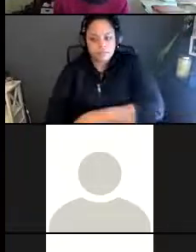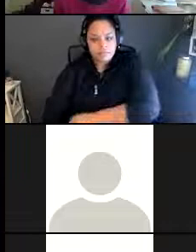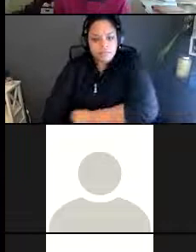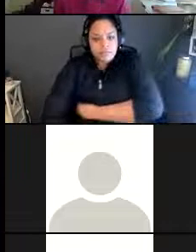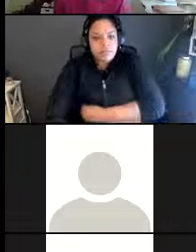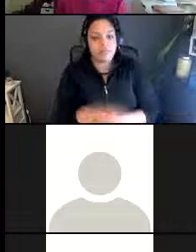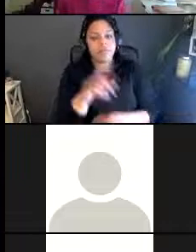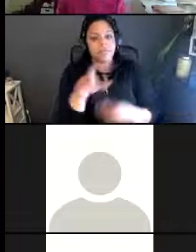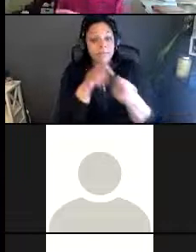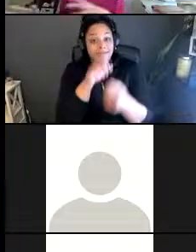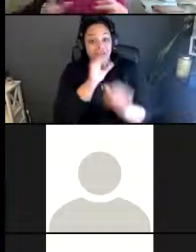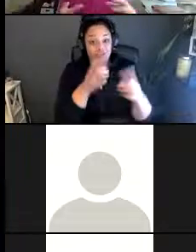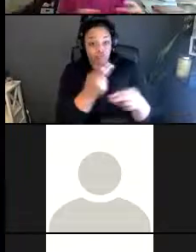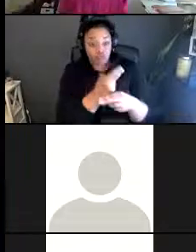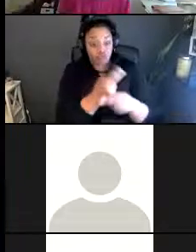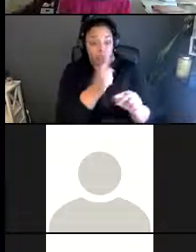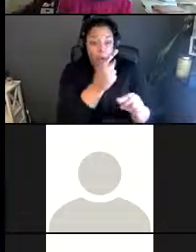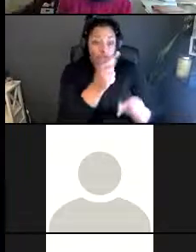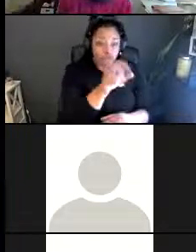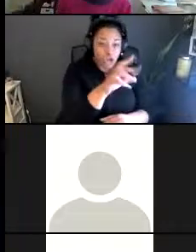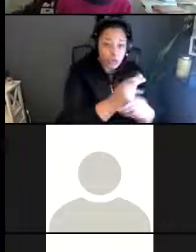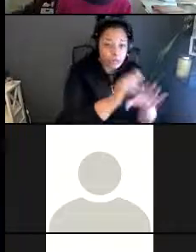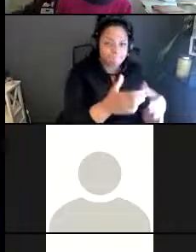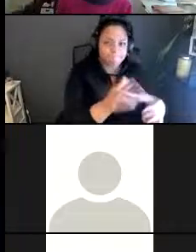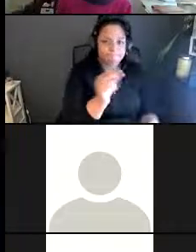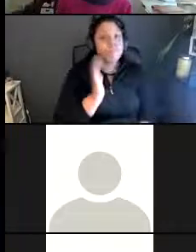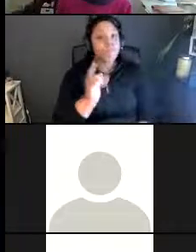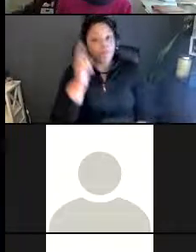And we started out, well, maybe this is better for women.